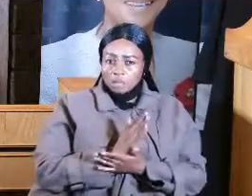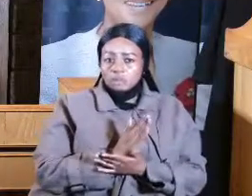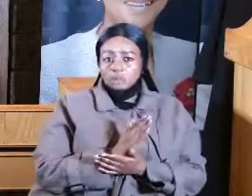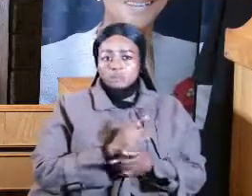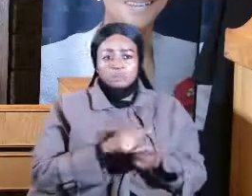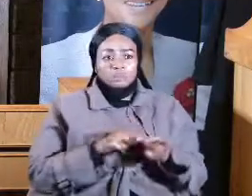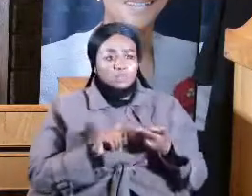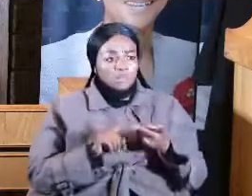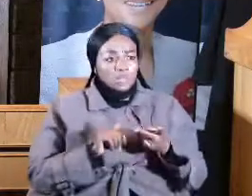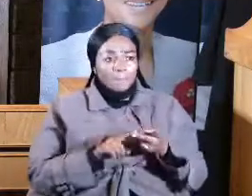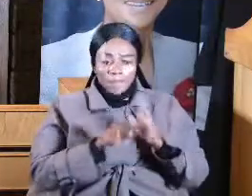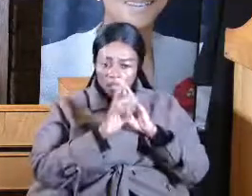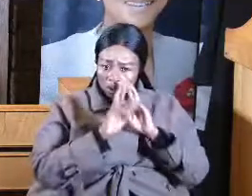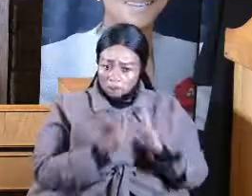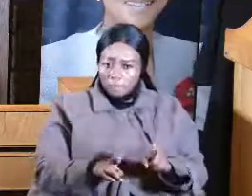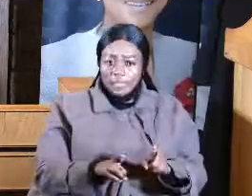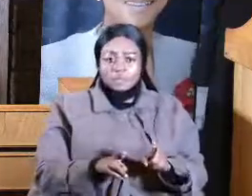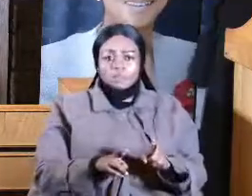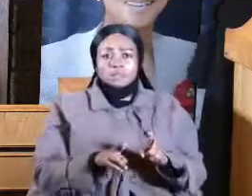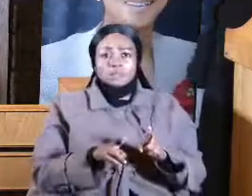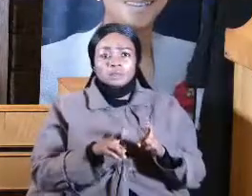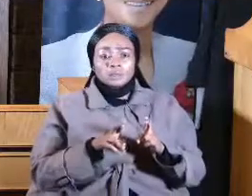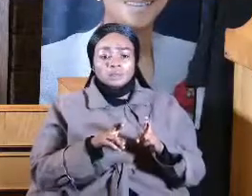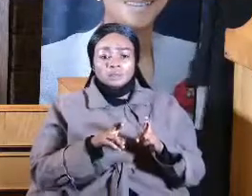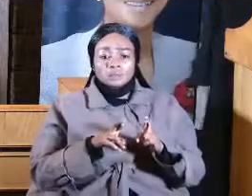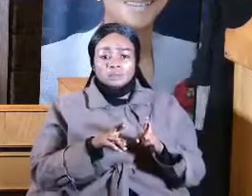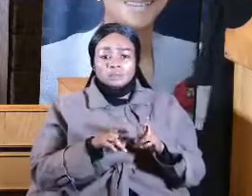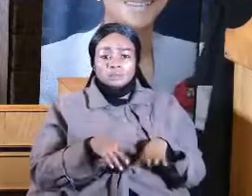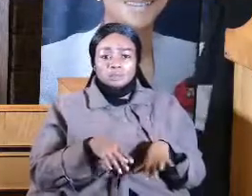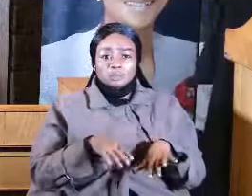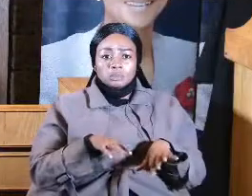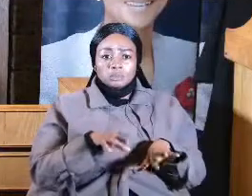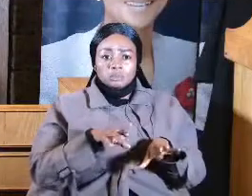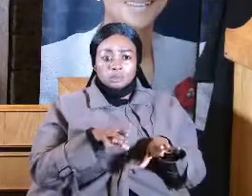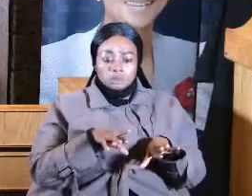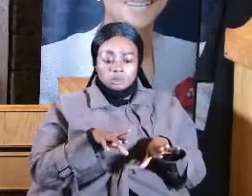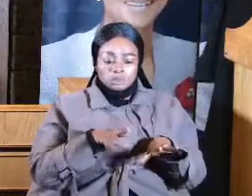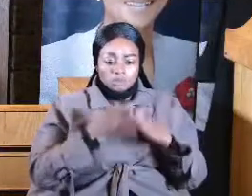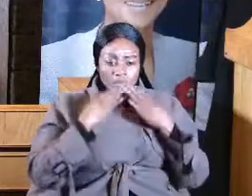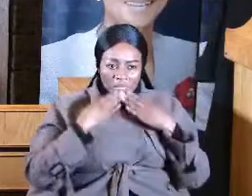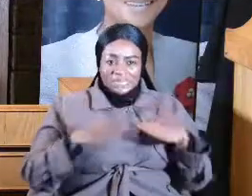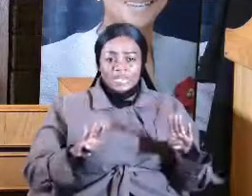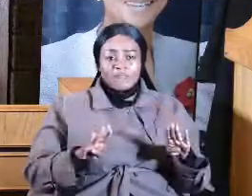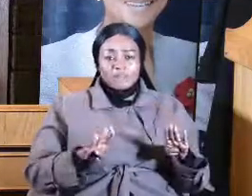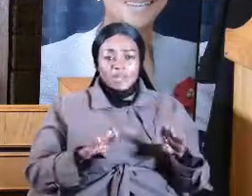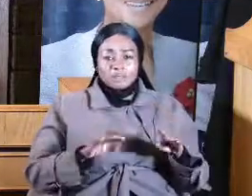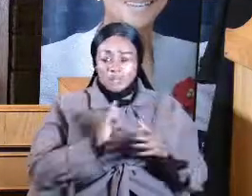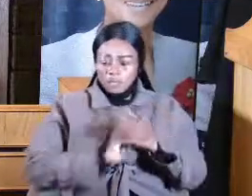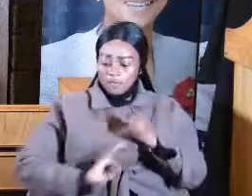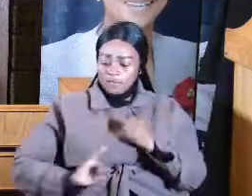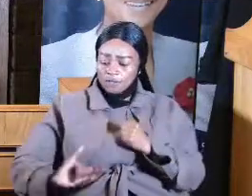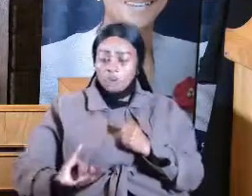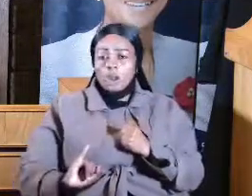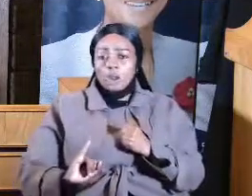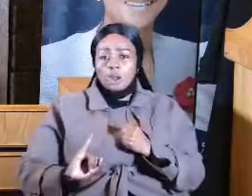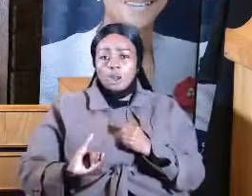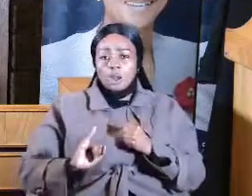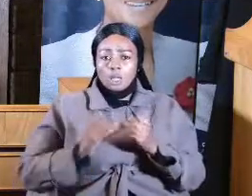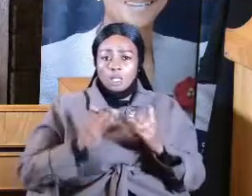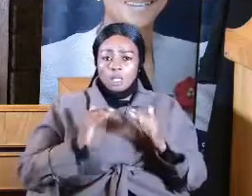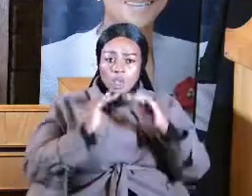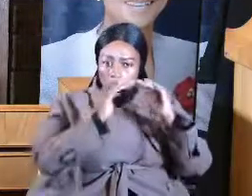patriotism, respect of human dignity, rationality, sacrifice, individuality,